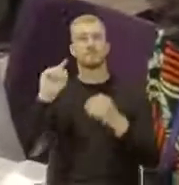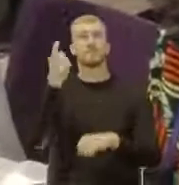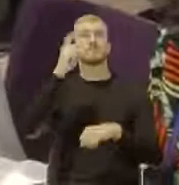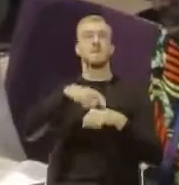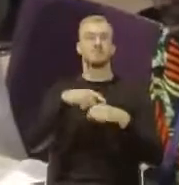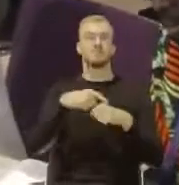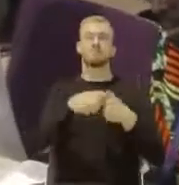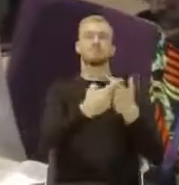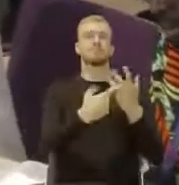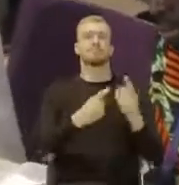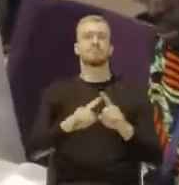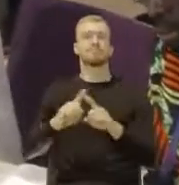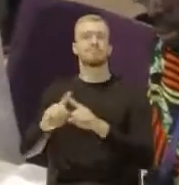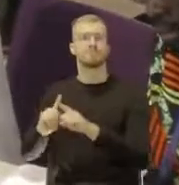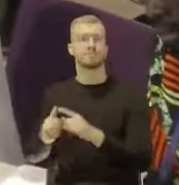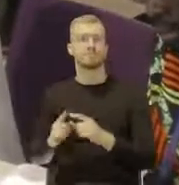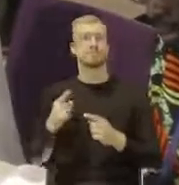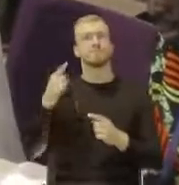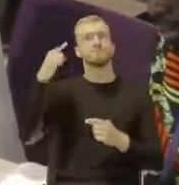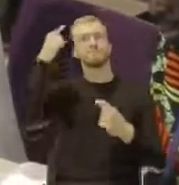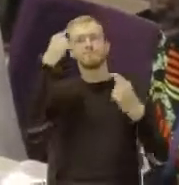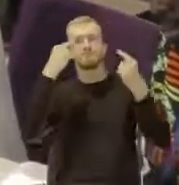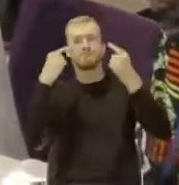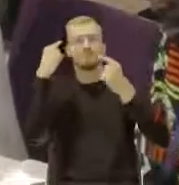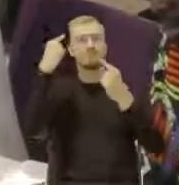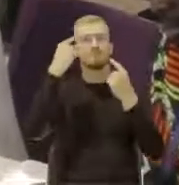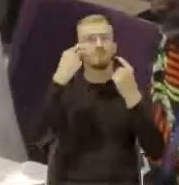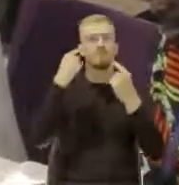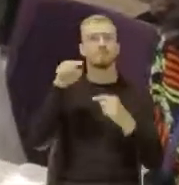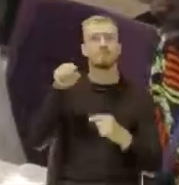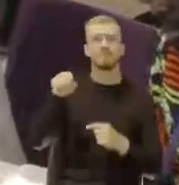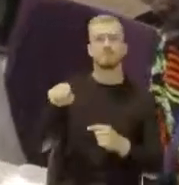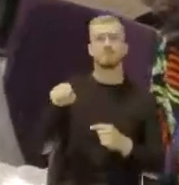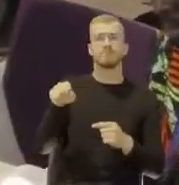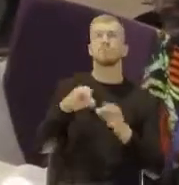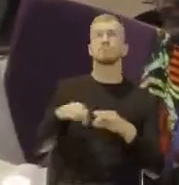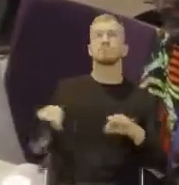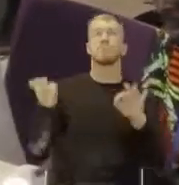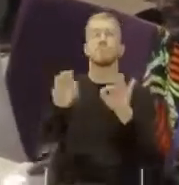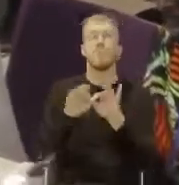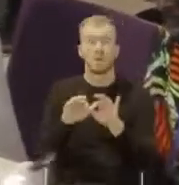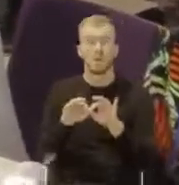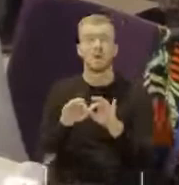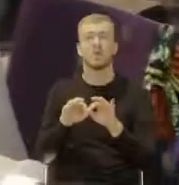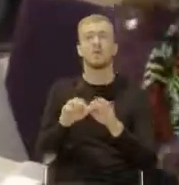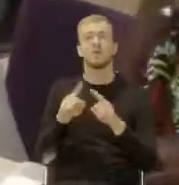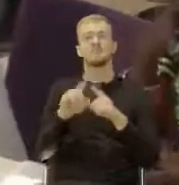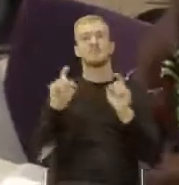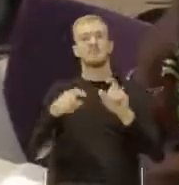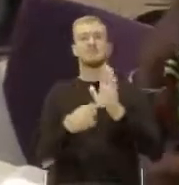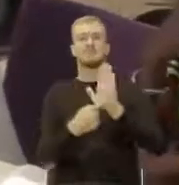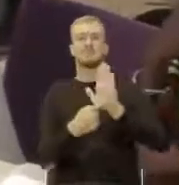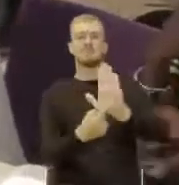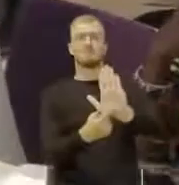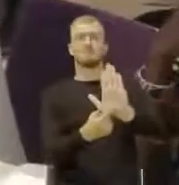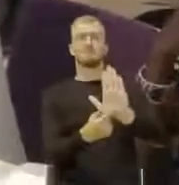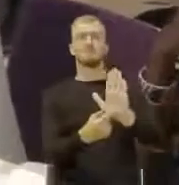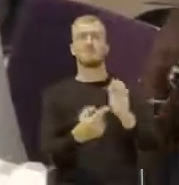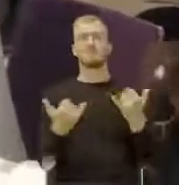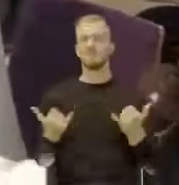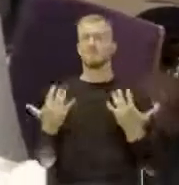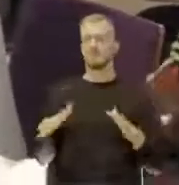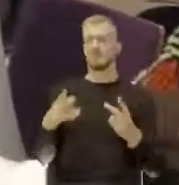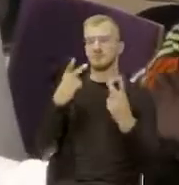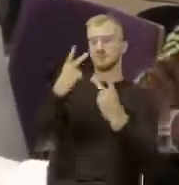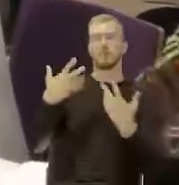is worth highlighting. One of the things about change is you need to recognize it, the good and the bad. And I think